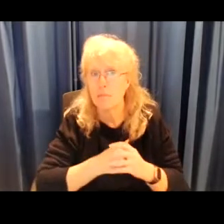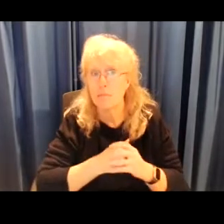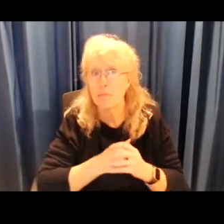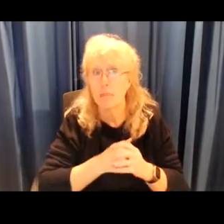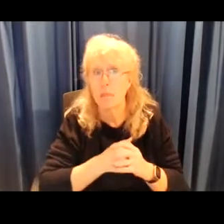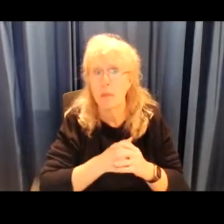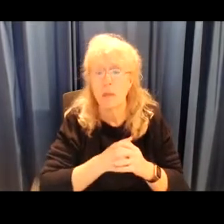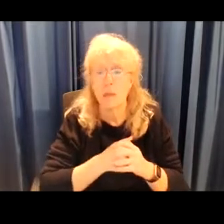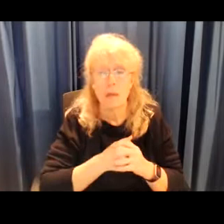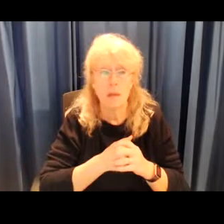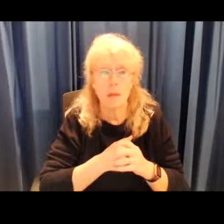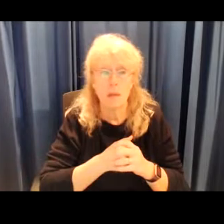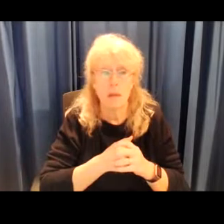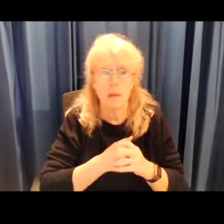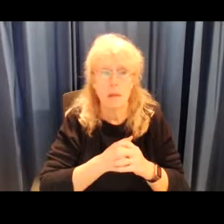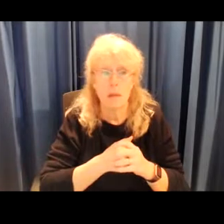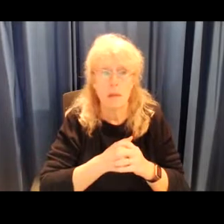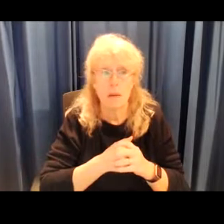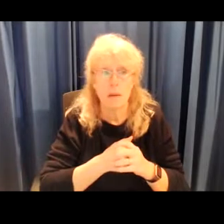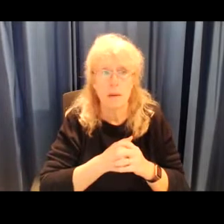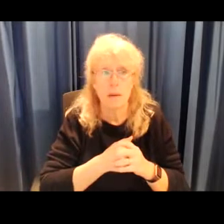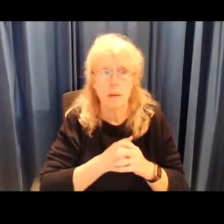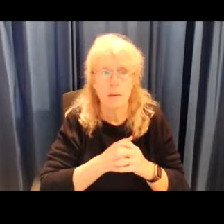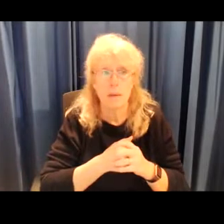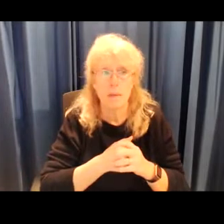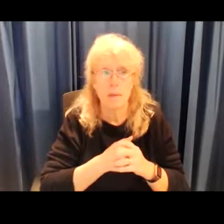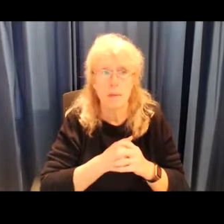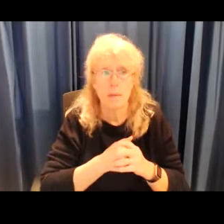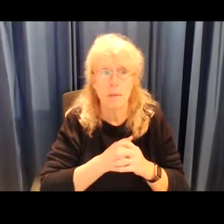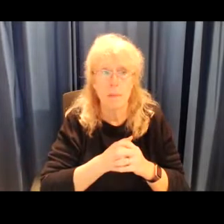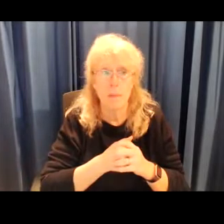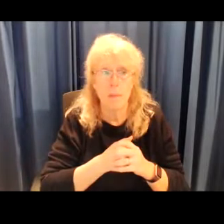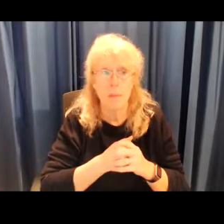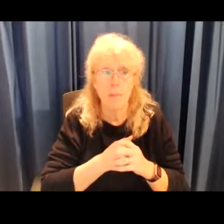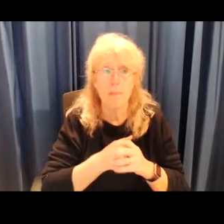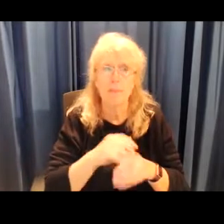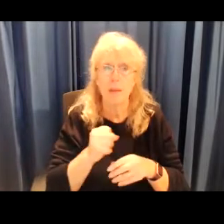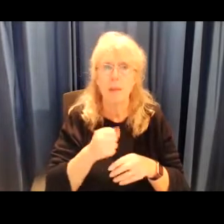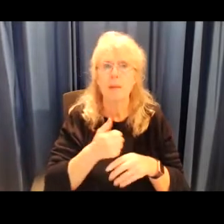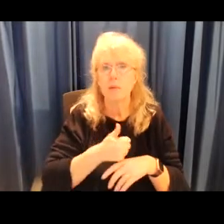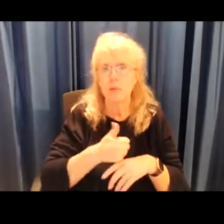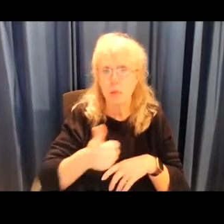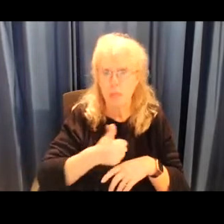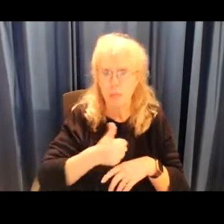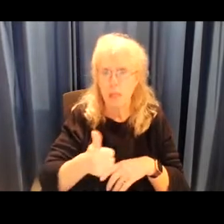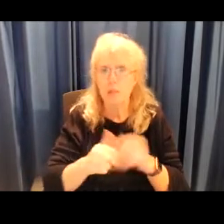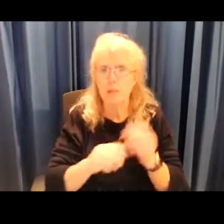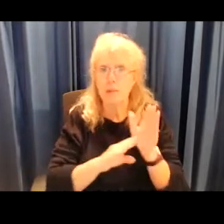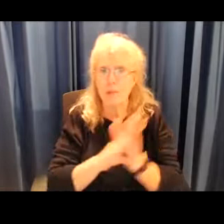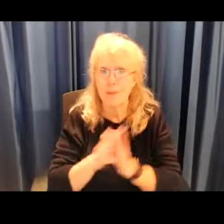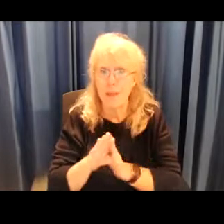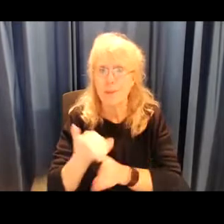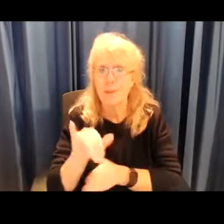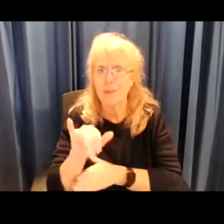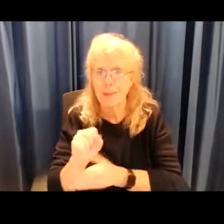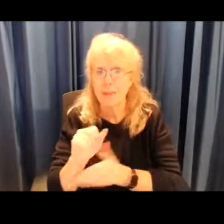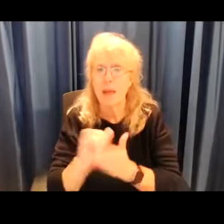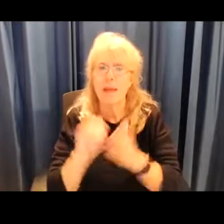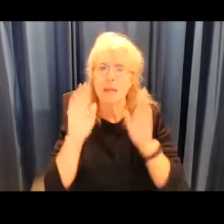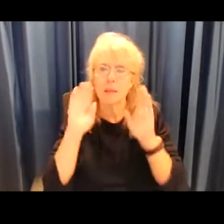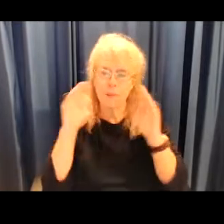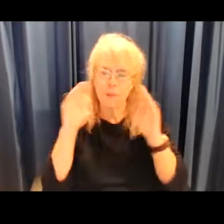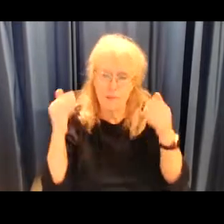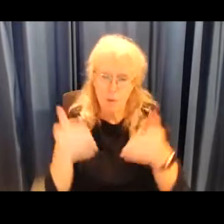that's always the focus is, you know, transportation development certainly is a focus. It's also